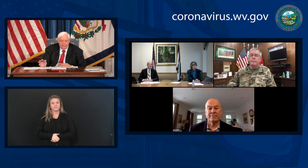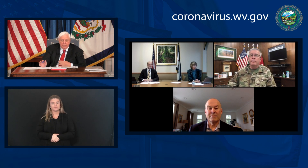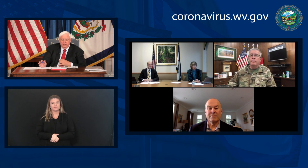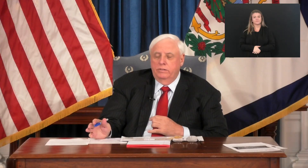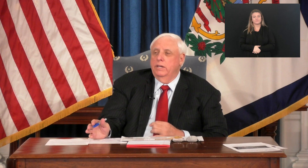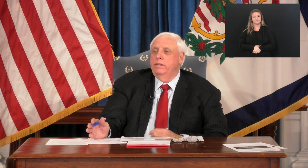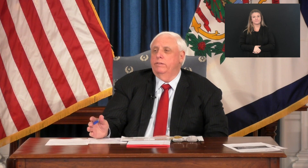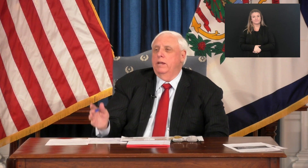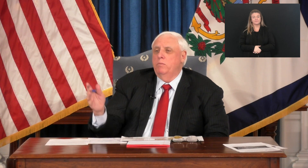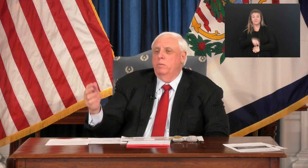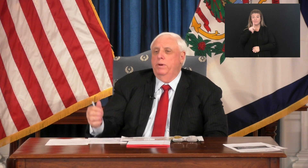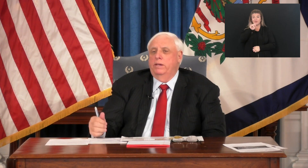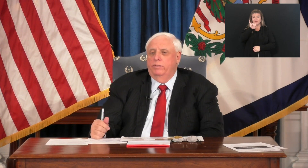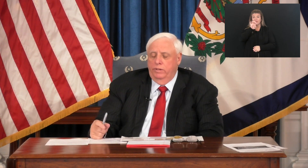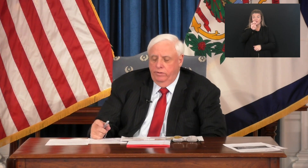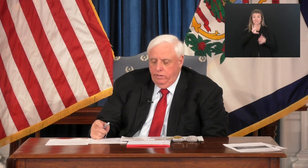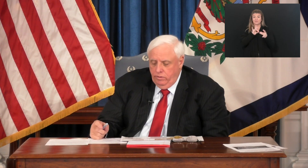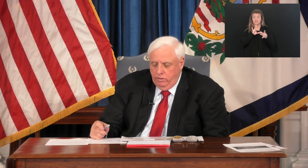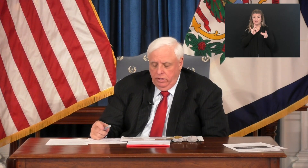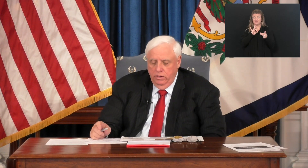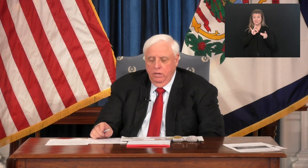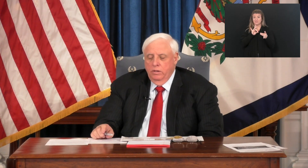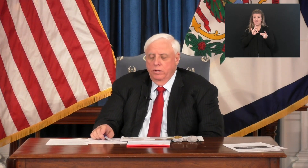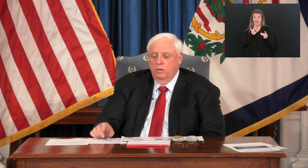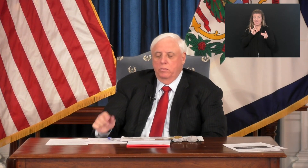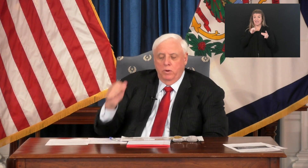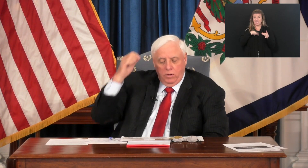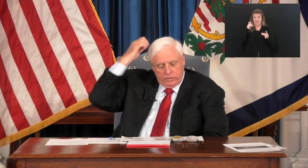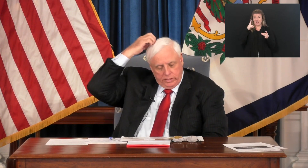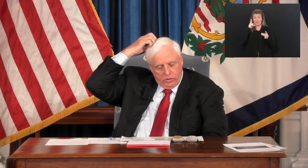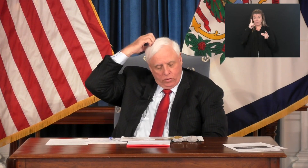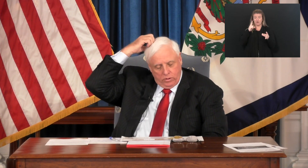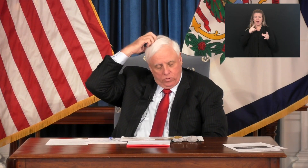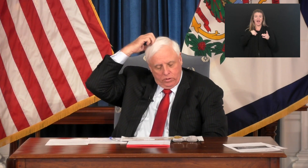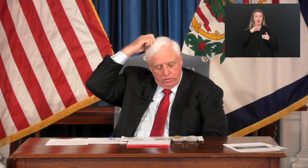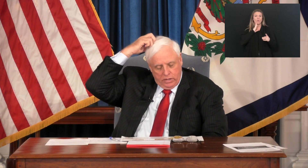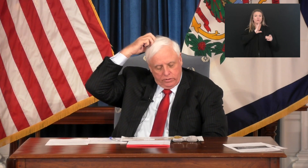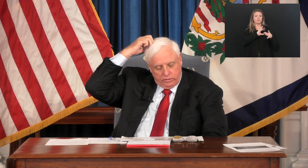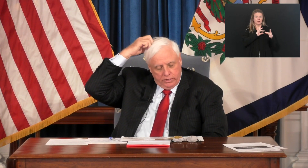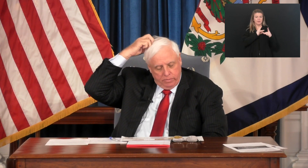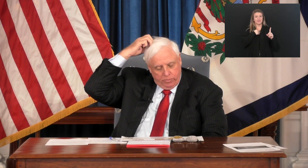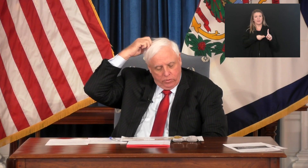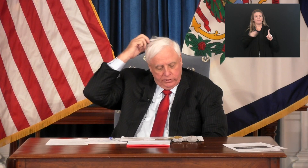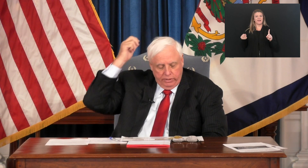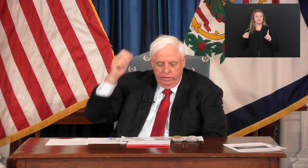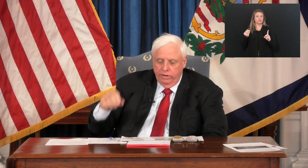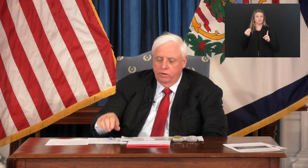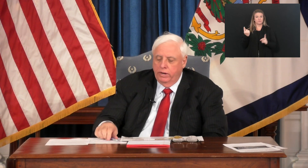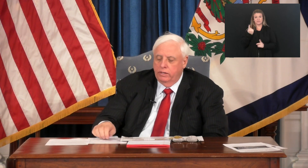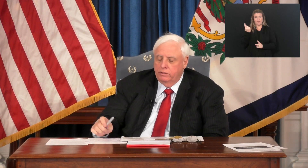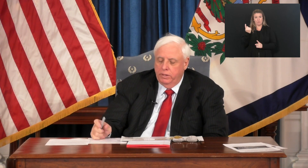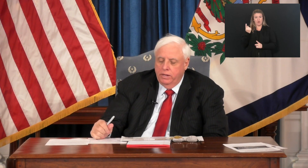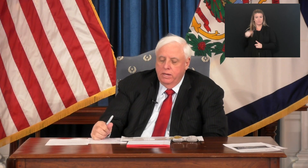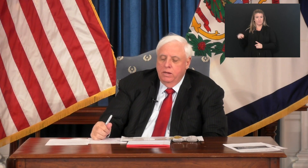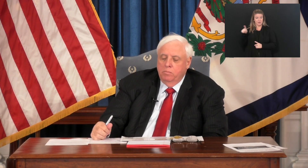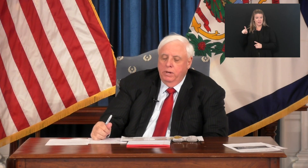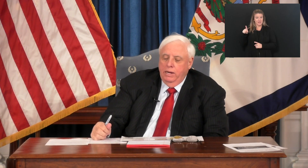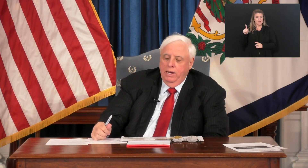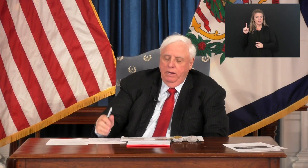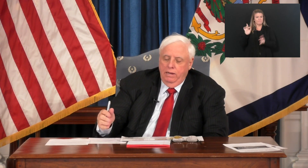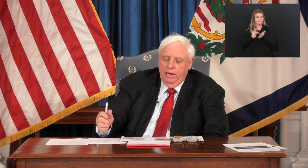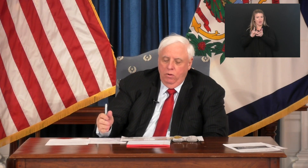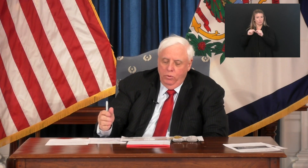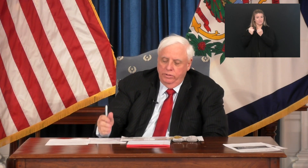Kenny, I just say this, and I'm going to pass this to Dr. Marsh or Dr. Slimp or Secretary Crouch,